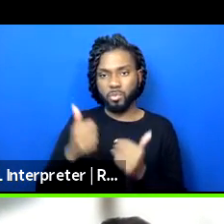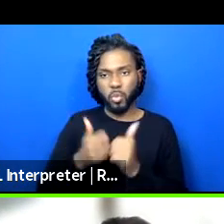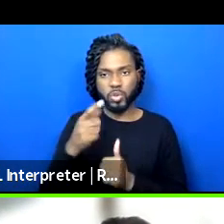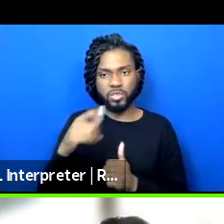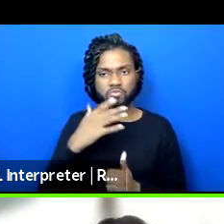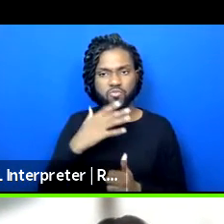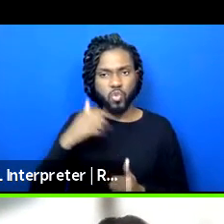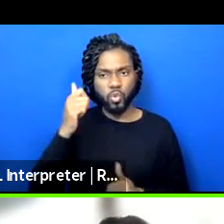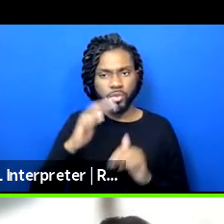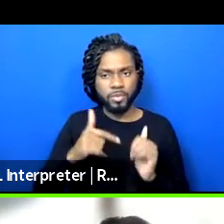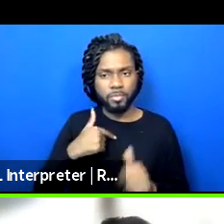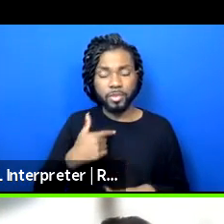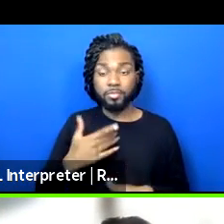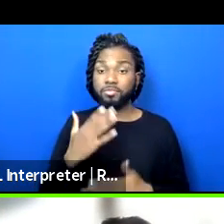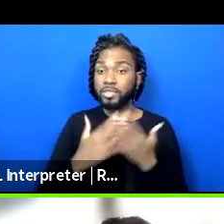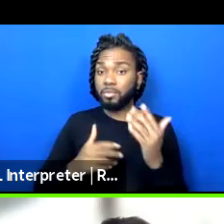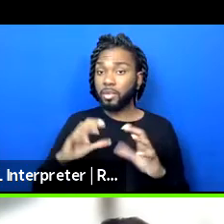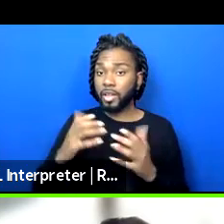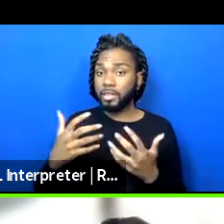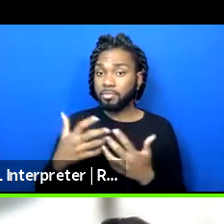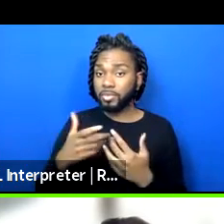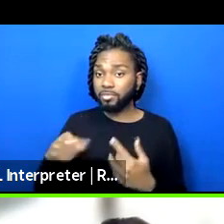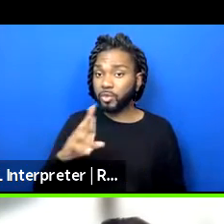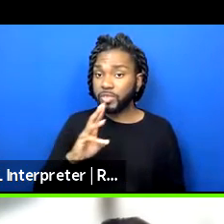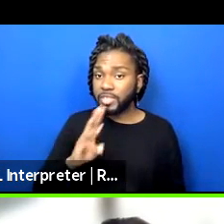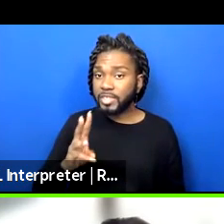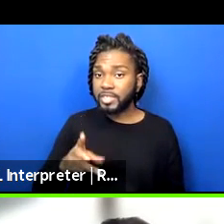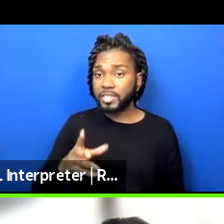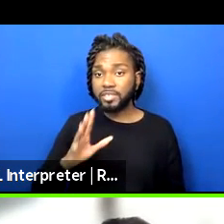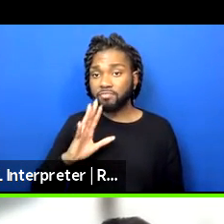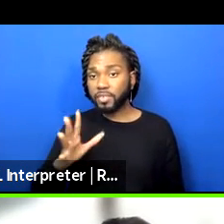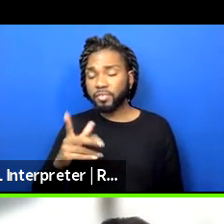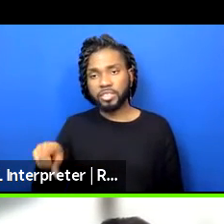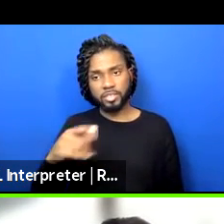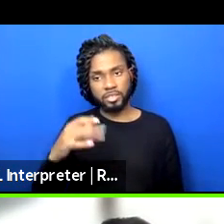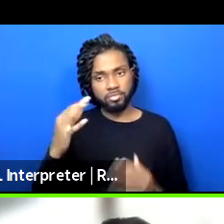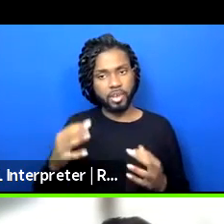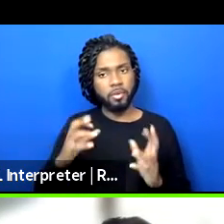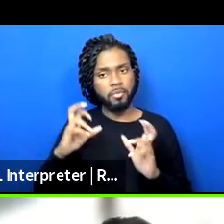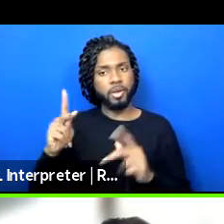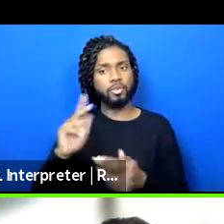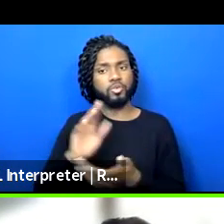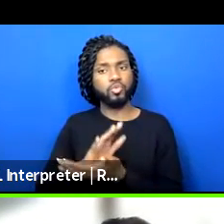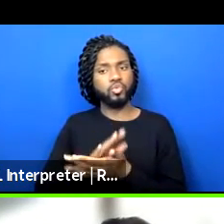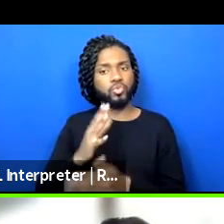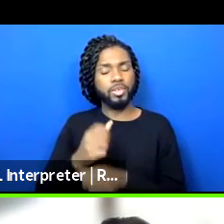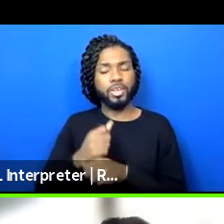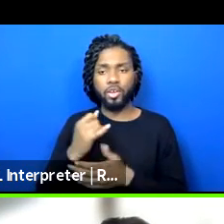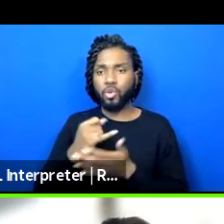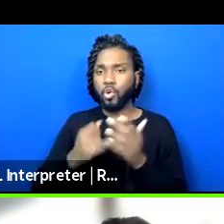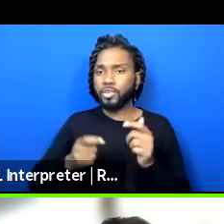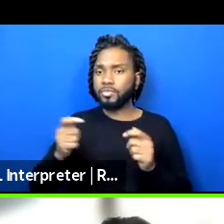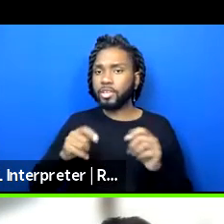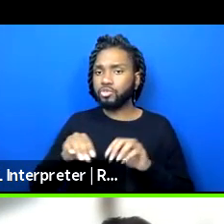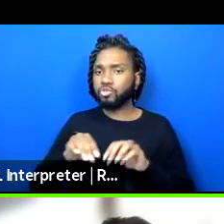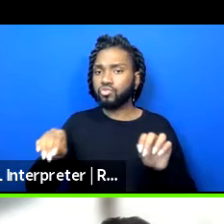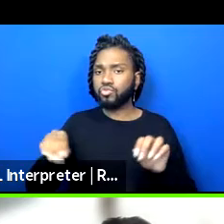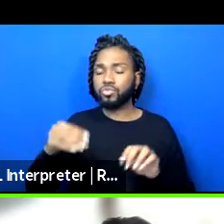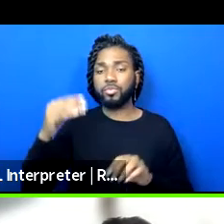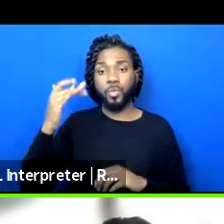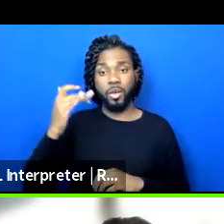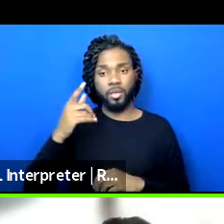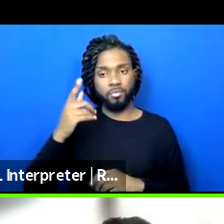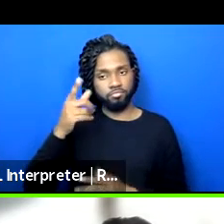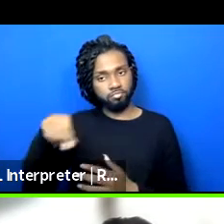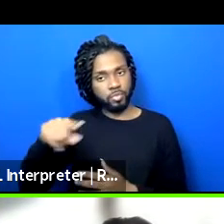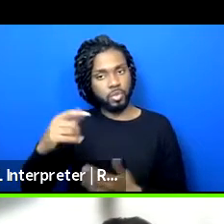was. I had classmates who were in their 60s and their 50s who were going back to school to get arts management degrees because they wanted to